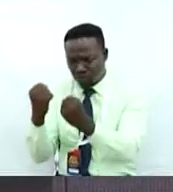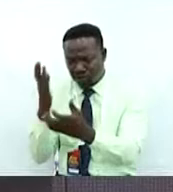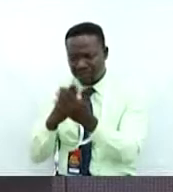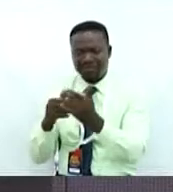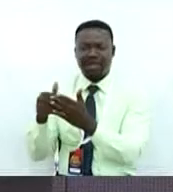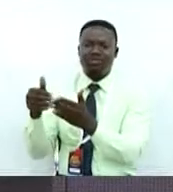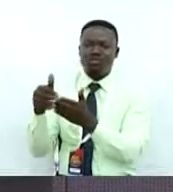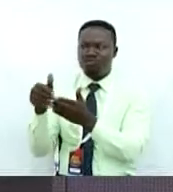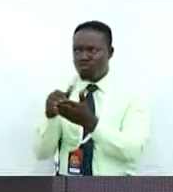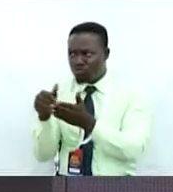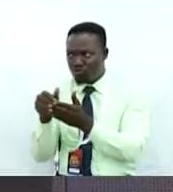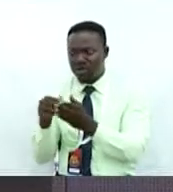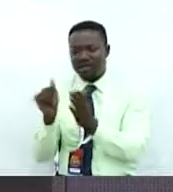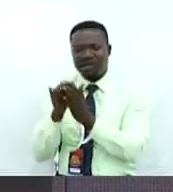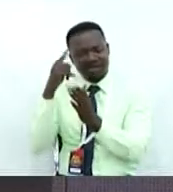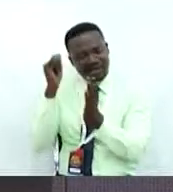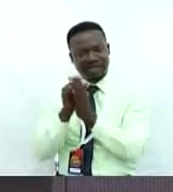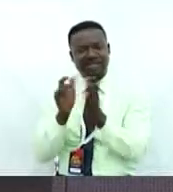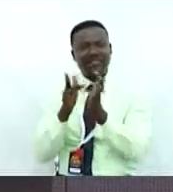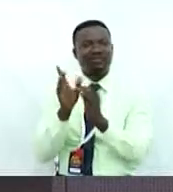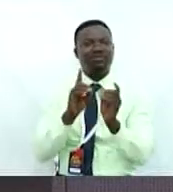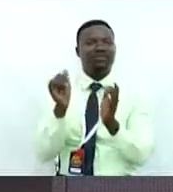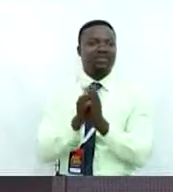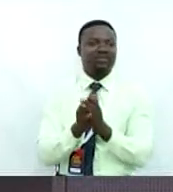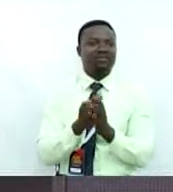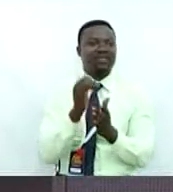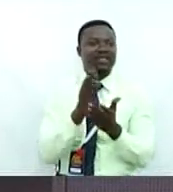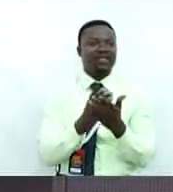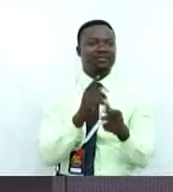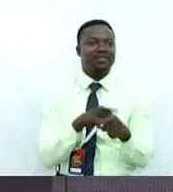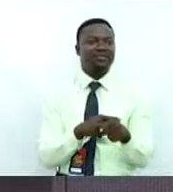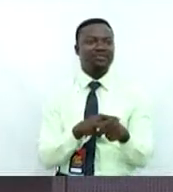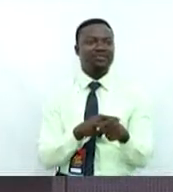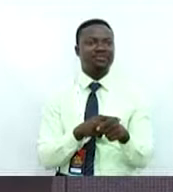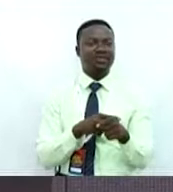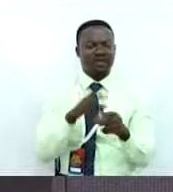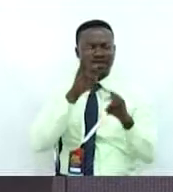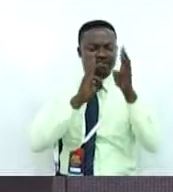think that Jesus will behave like that, even going to the point of weeping.